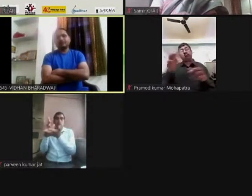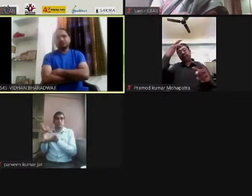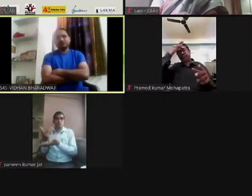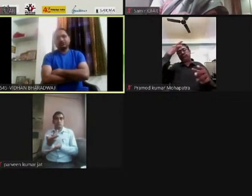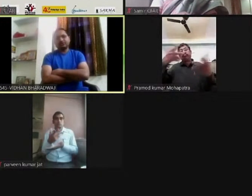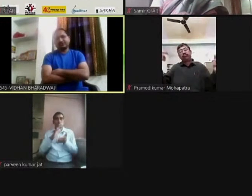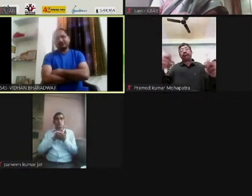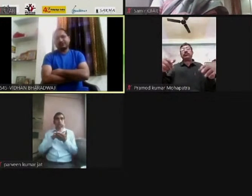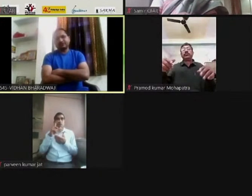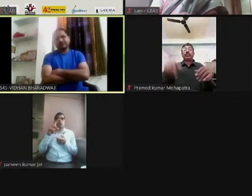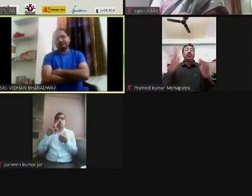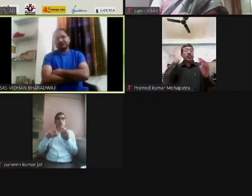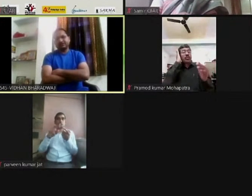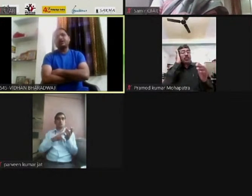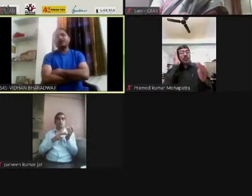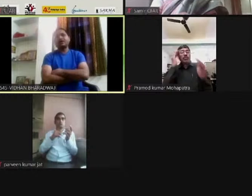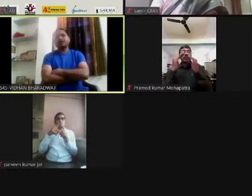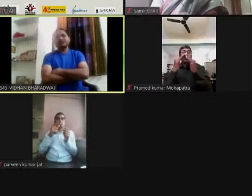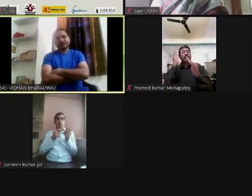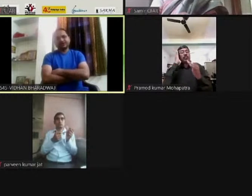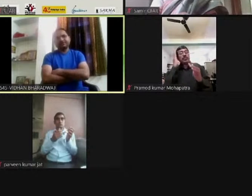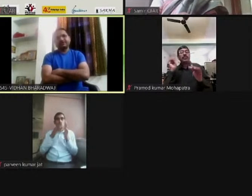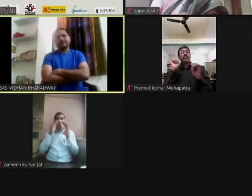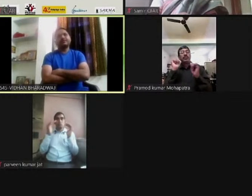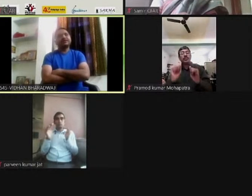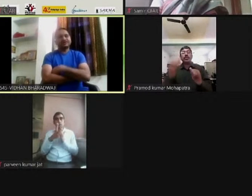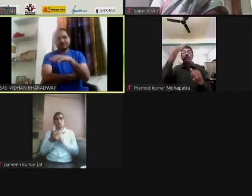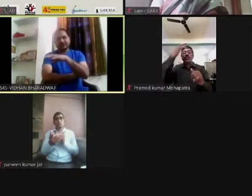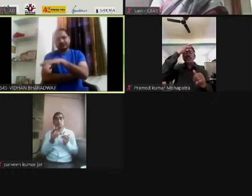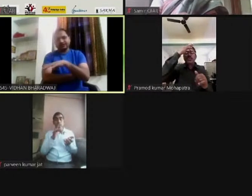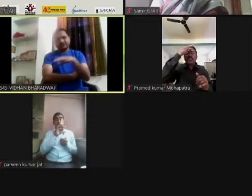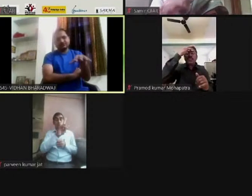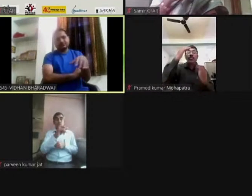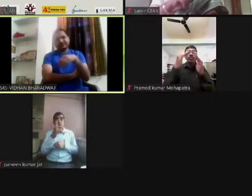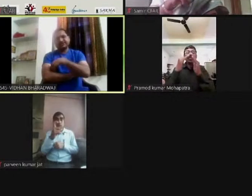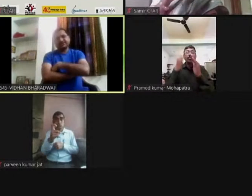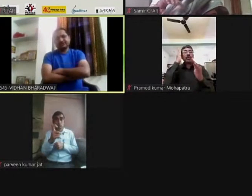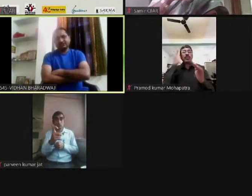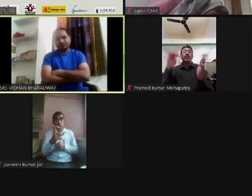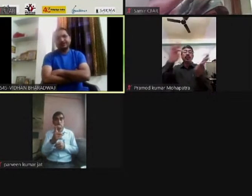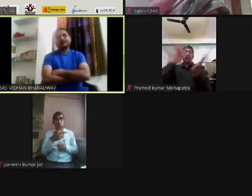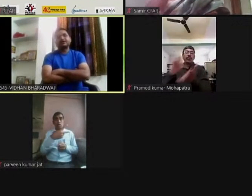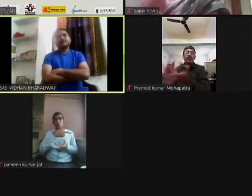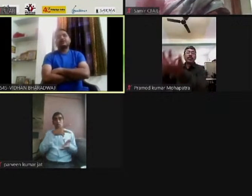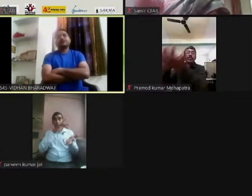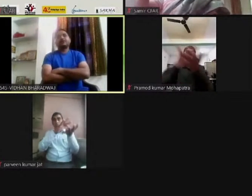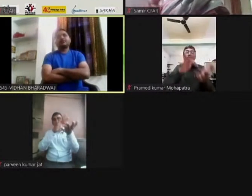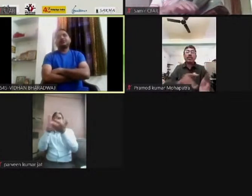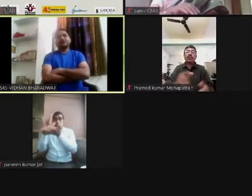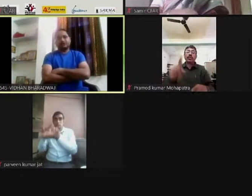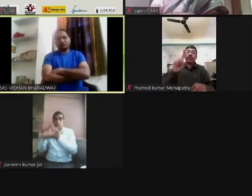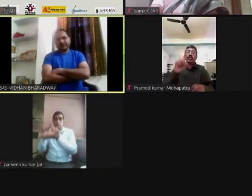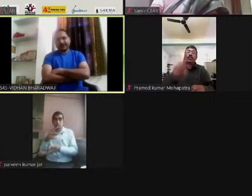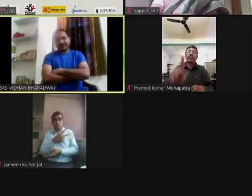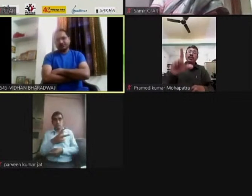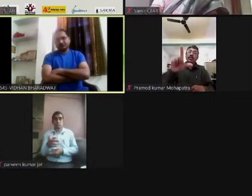helps with regard to shelter homes. We have 17 shelter homes